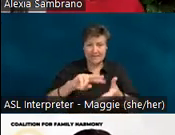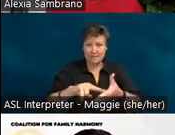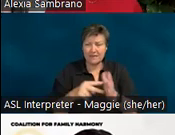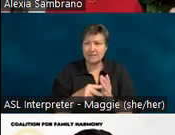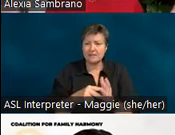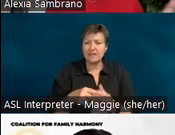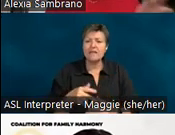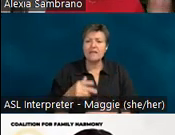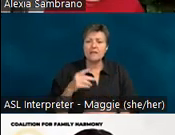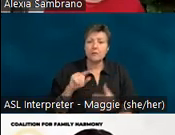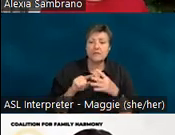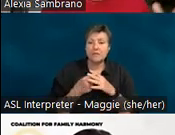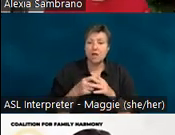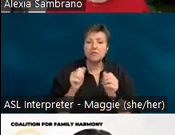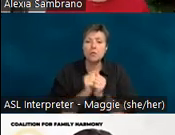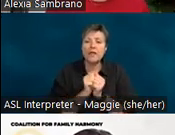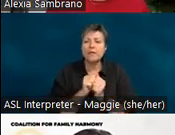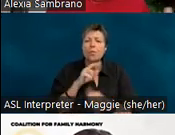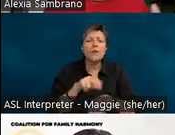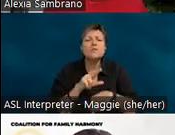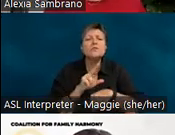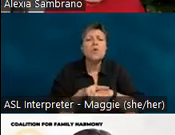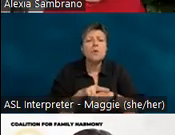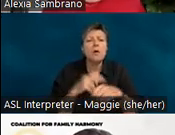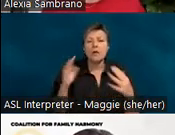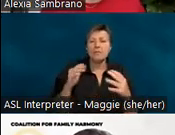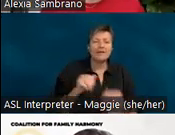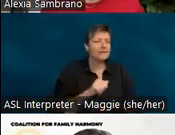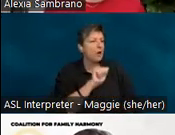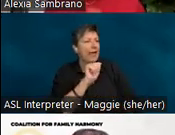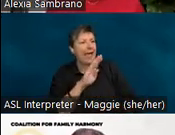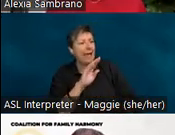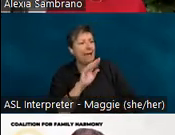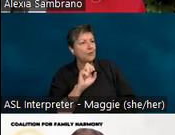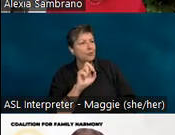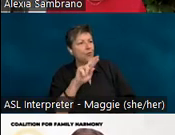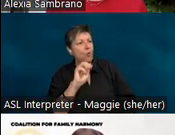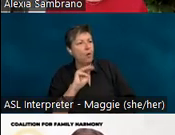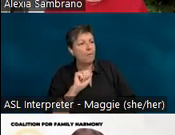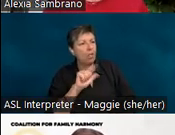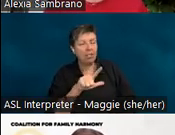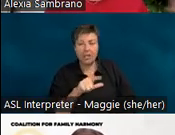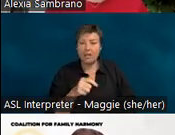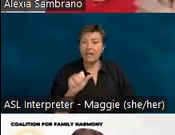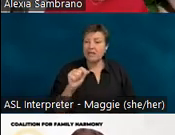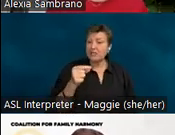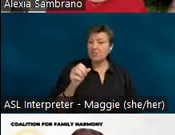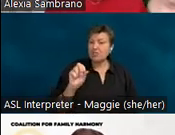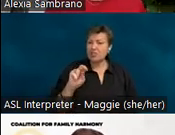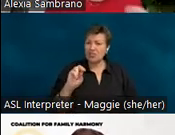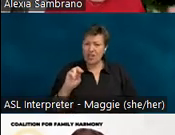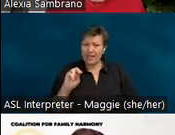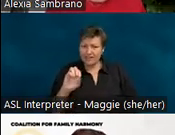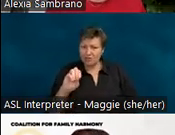was started with, what's normal versus abnormal? Does gender binary imply that something is abnormal? So what does the phrasing of